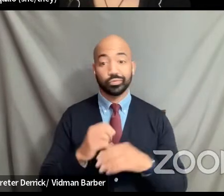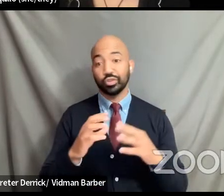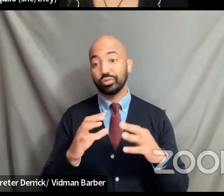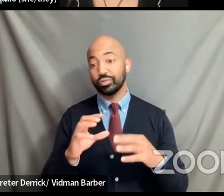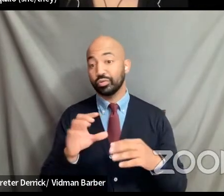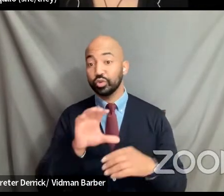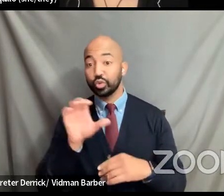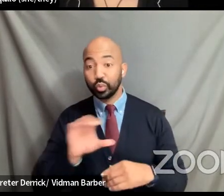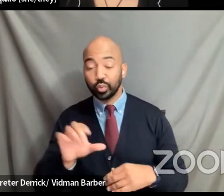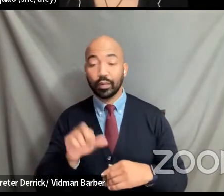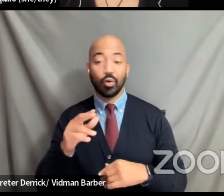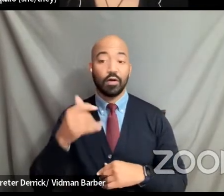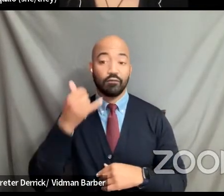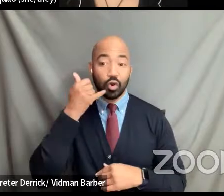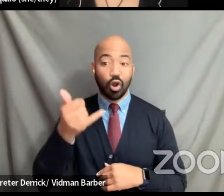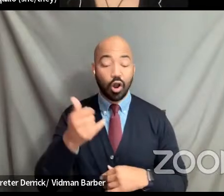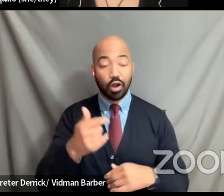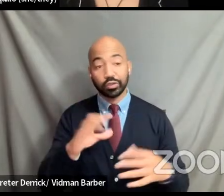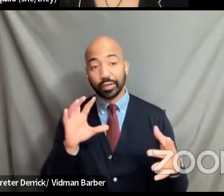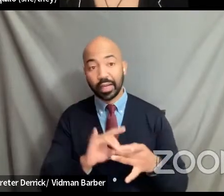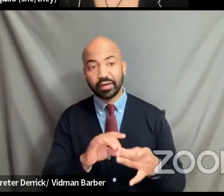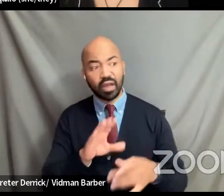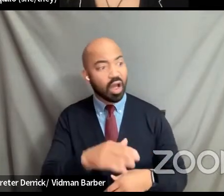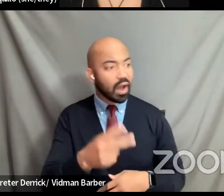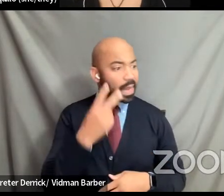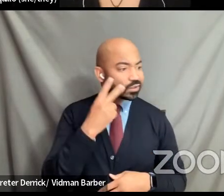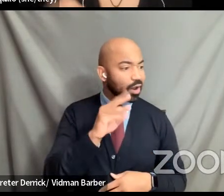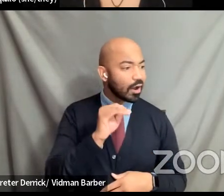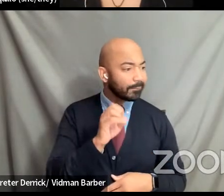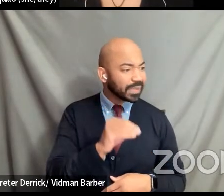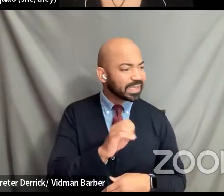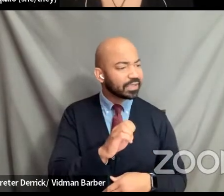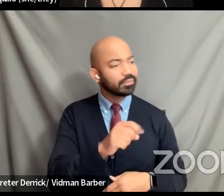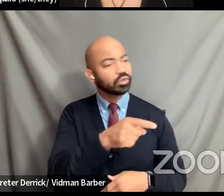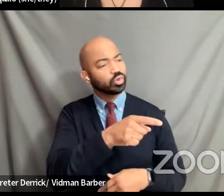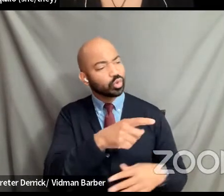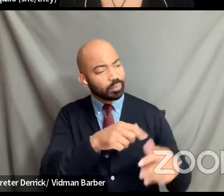call later to connect, like, hey, I saw that meme that you posted, or